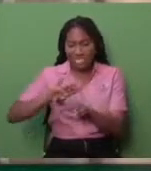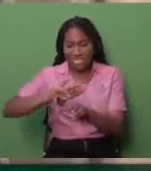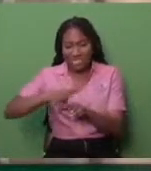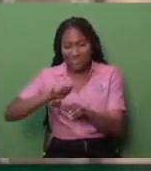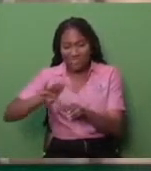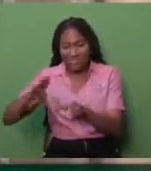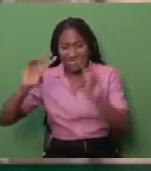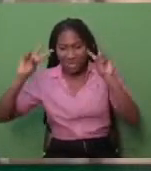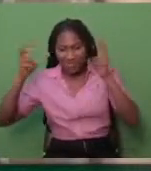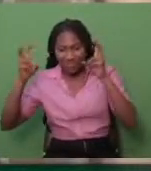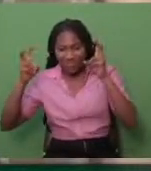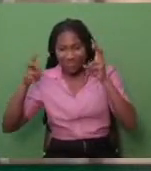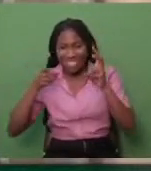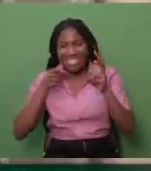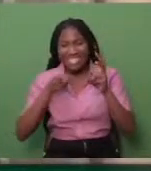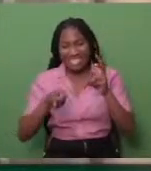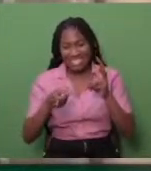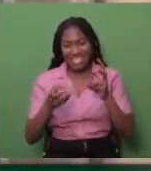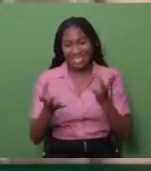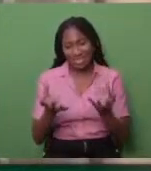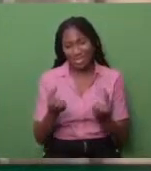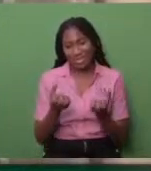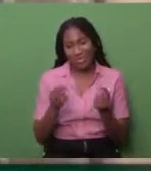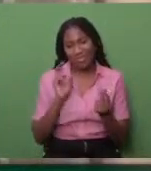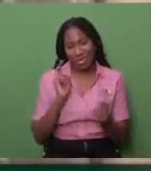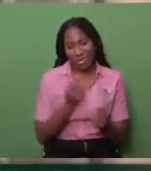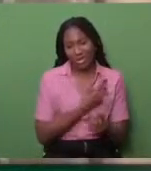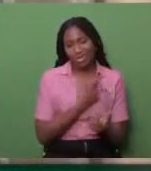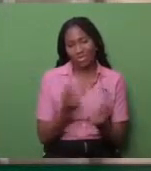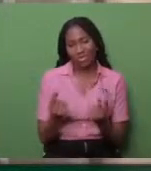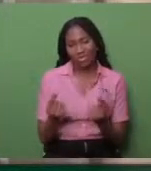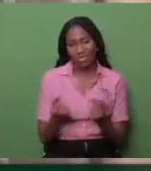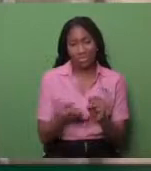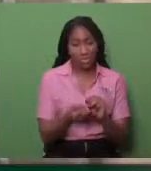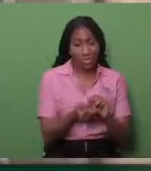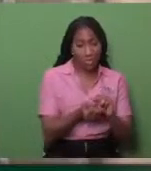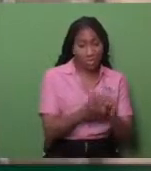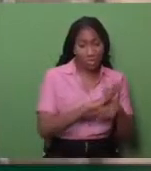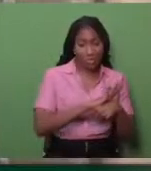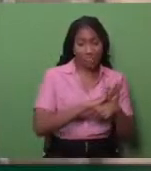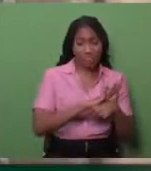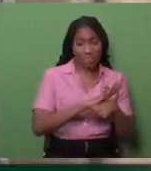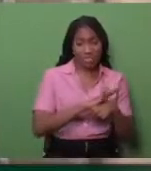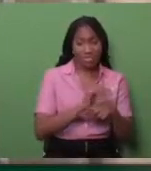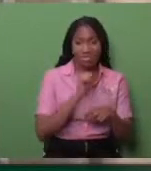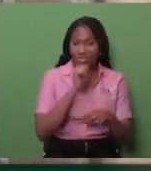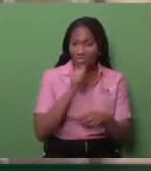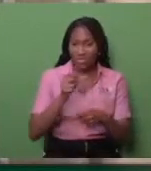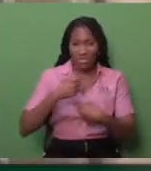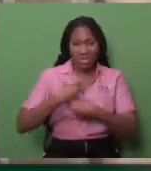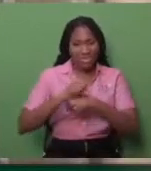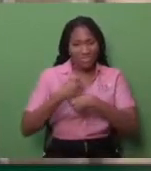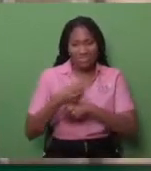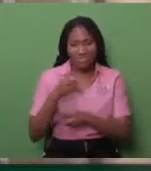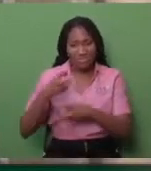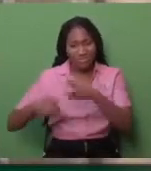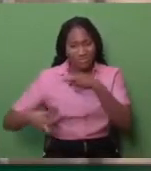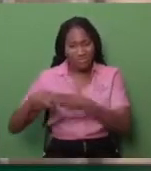to do. I say again, COVID is not taxing us to death. It is a Rowley-led PNM.